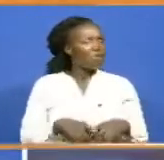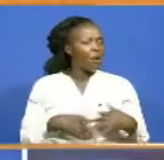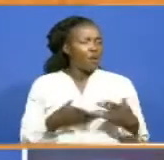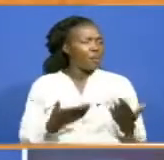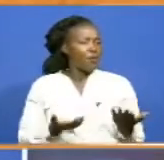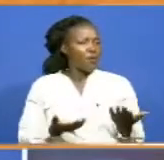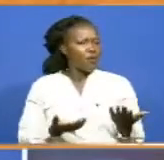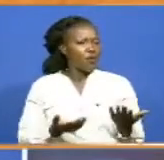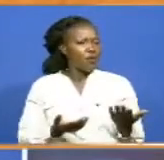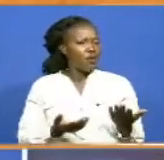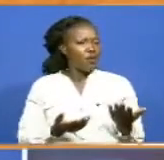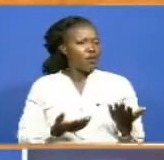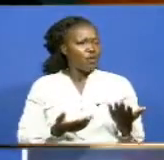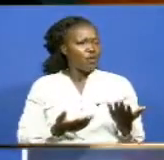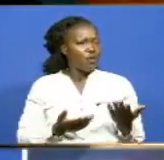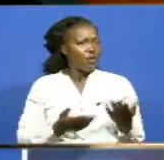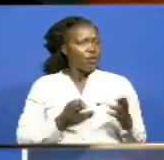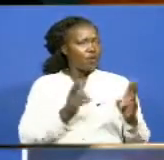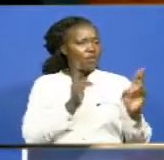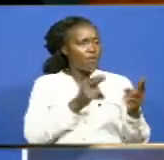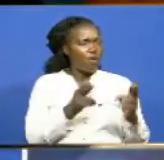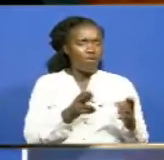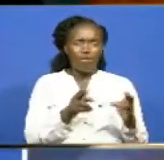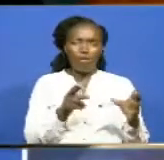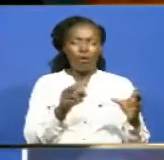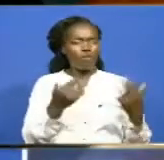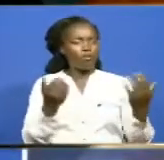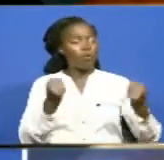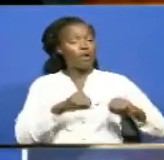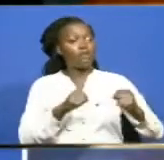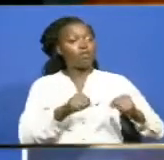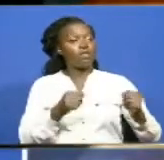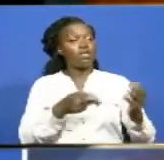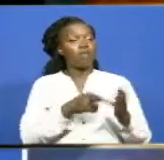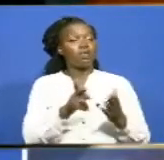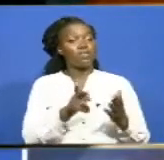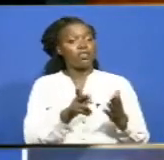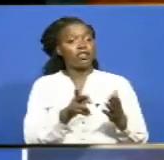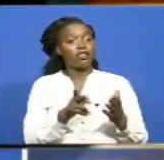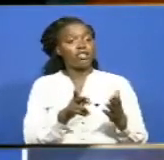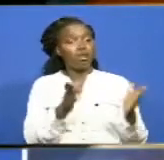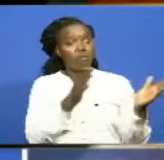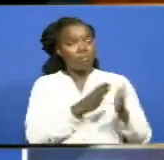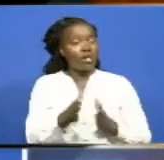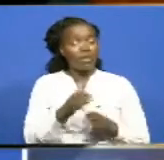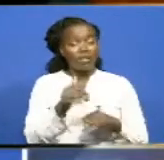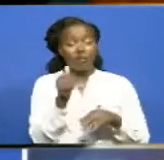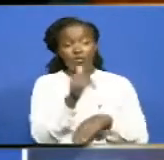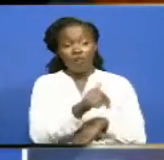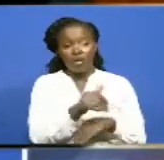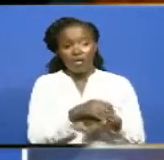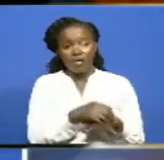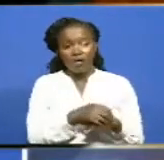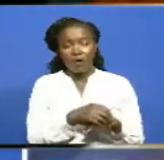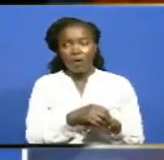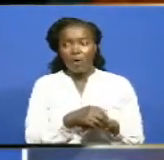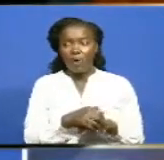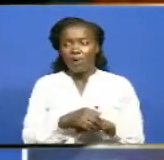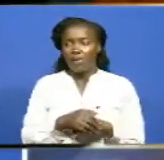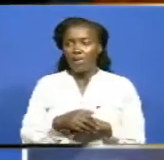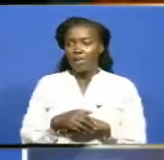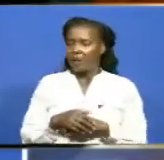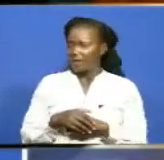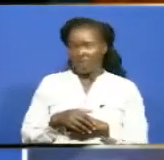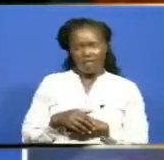It doesn't look that it is a usual thing, or that are you in agreement that these are prices that had been pre-planned? I wouldn't say so,